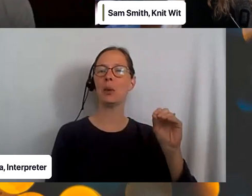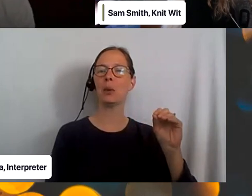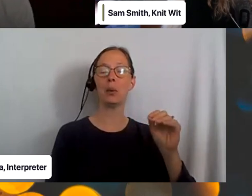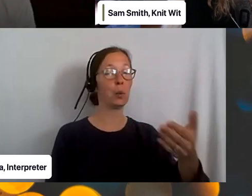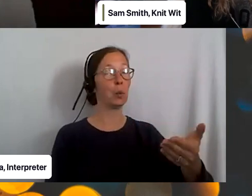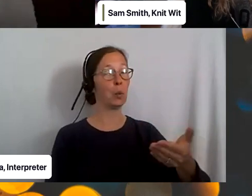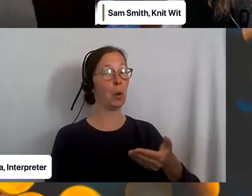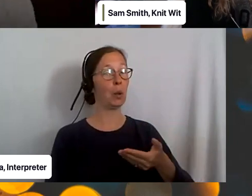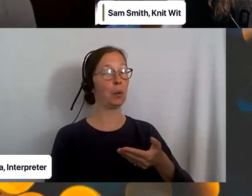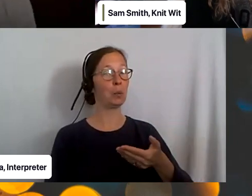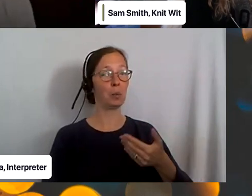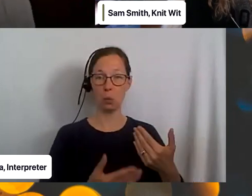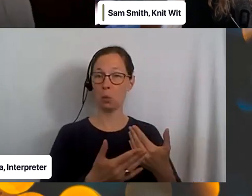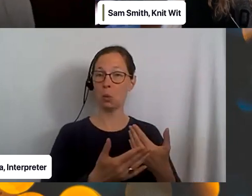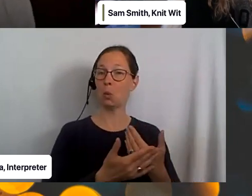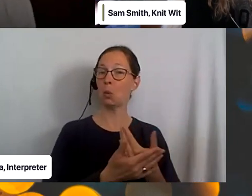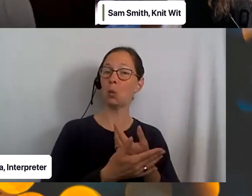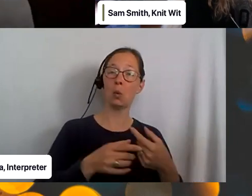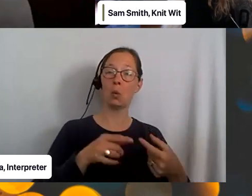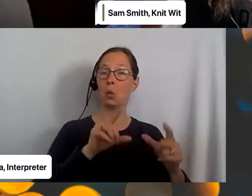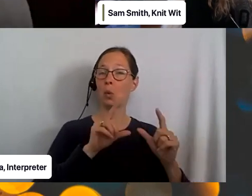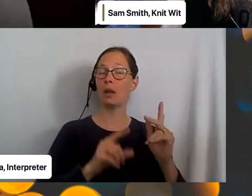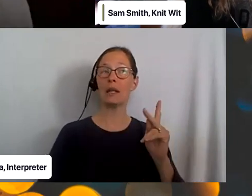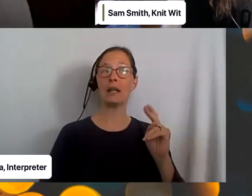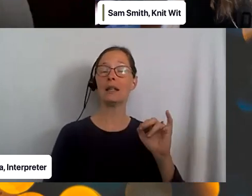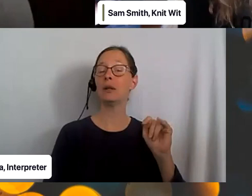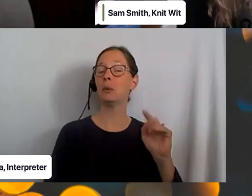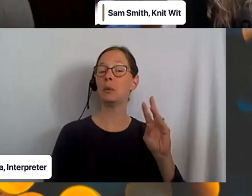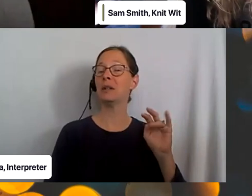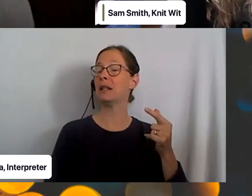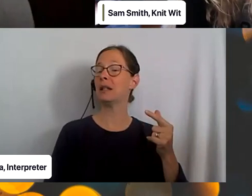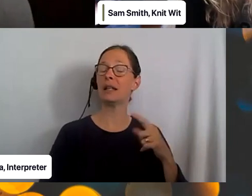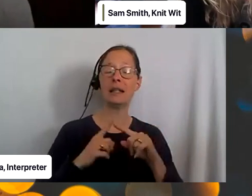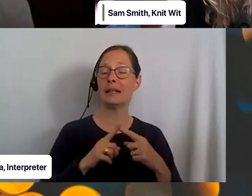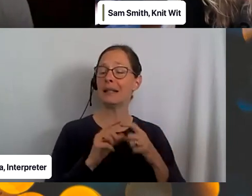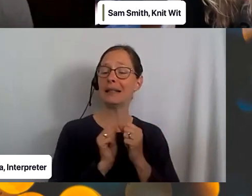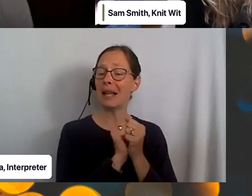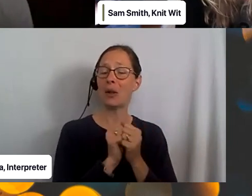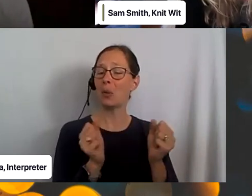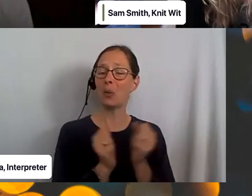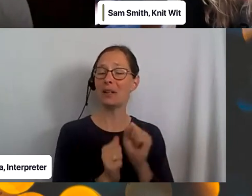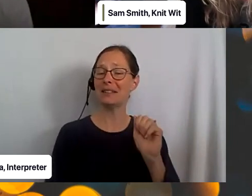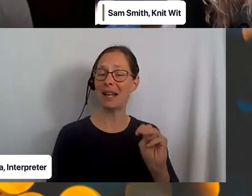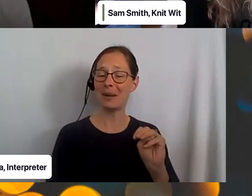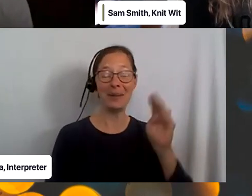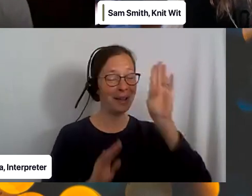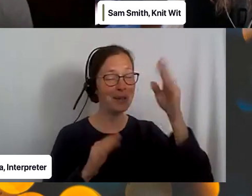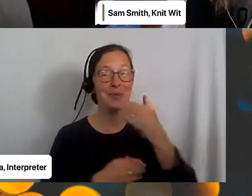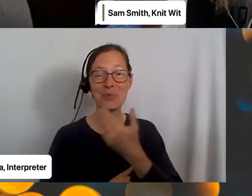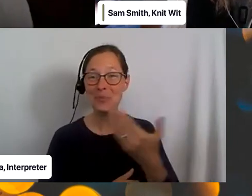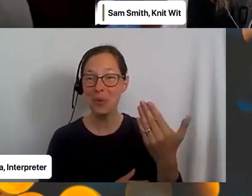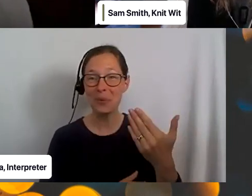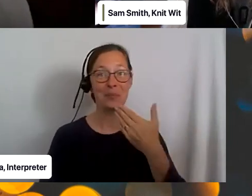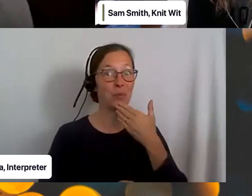of Nitwitting, Knit Together with Sam Smith. Good morning, good afternoon, good night to everyone